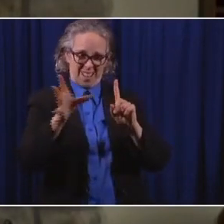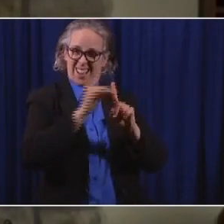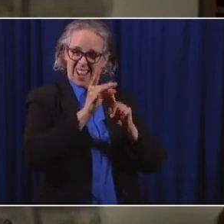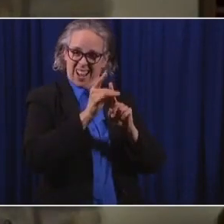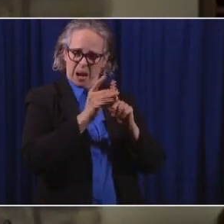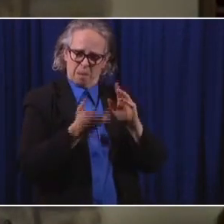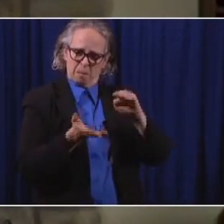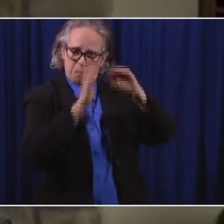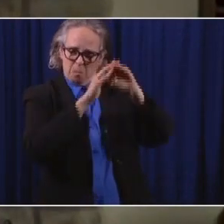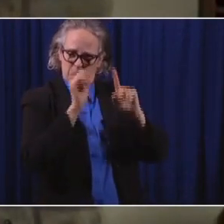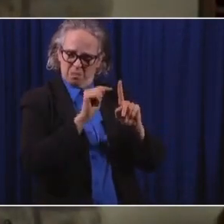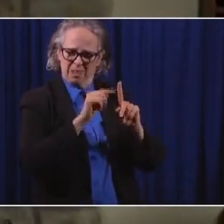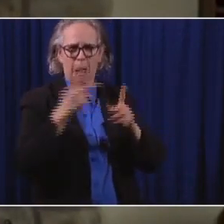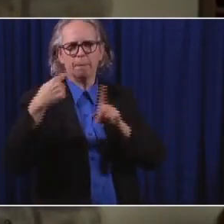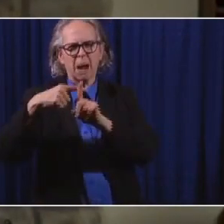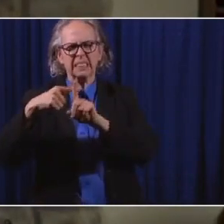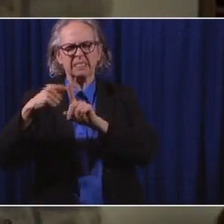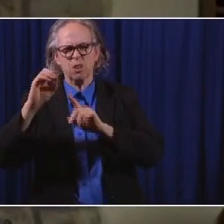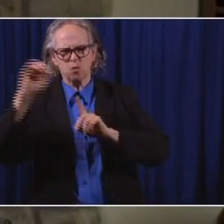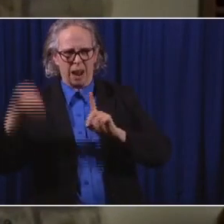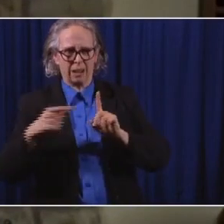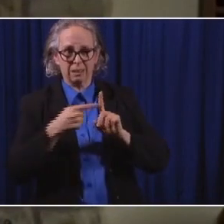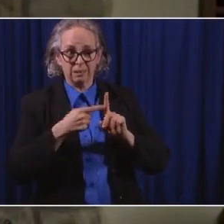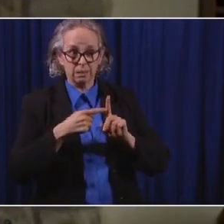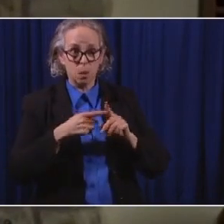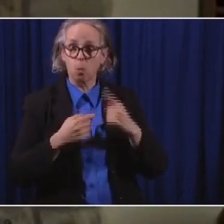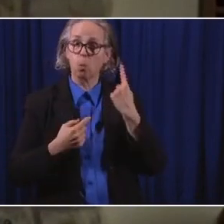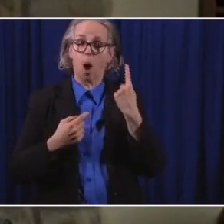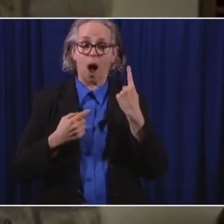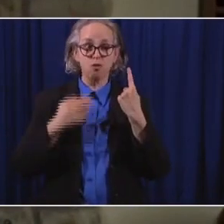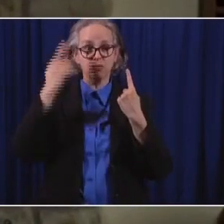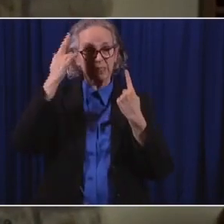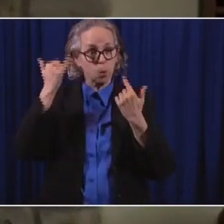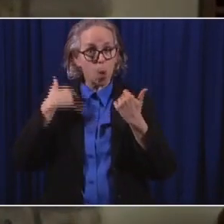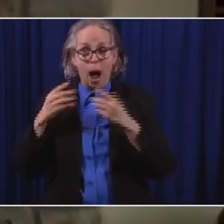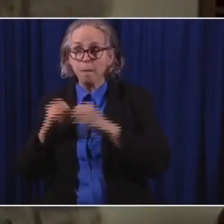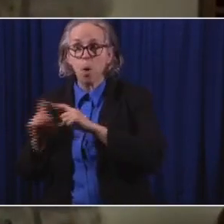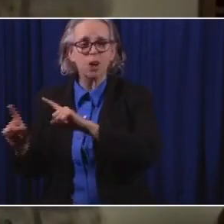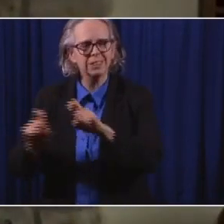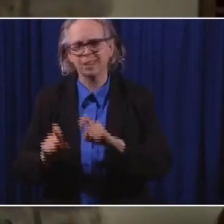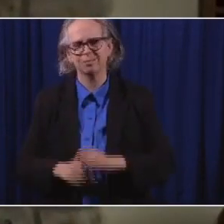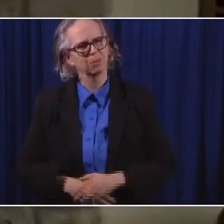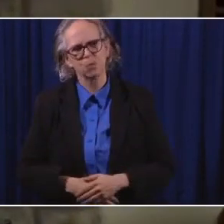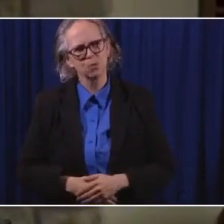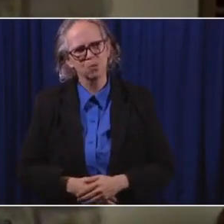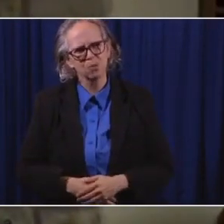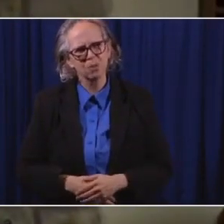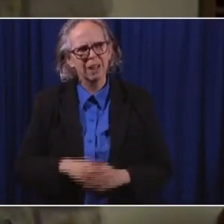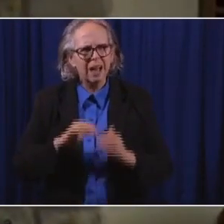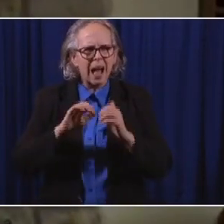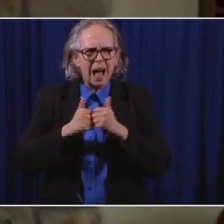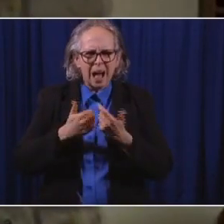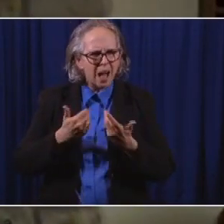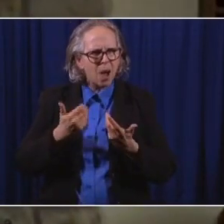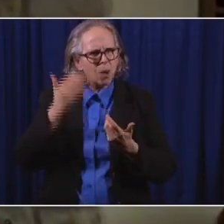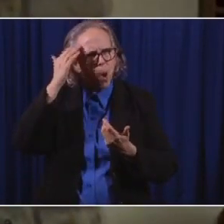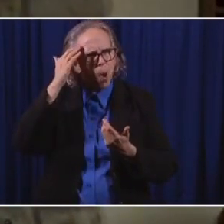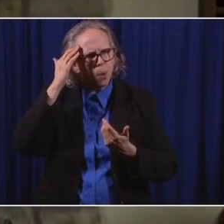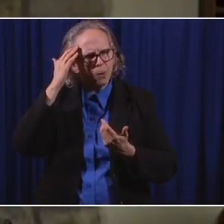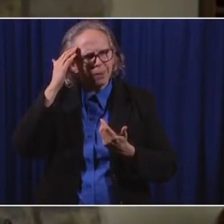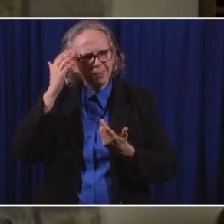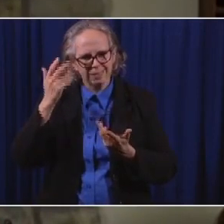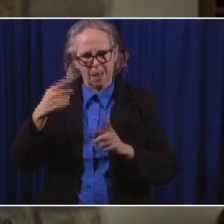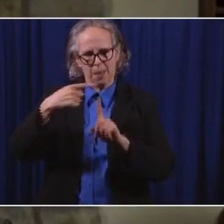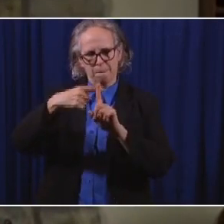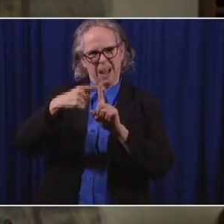solely by the increase in just testing. And the way we can tell that is the positivity number. Normally when we started off